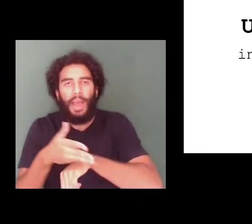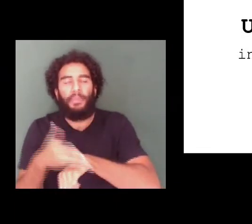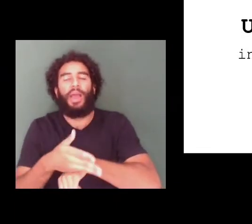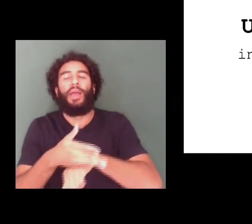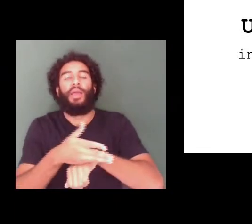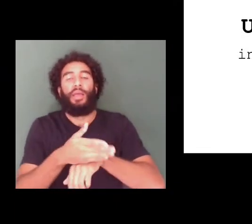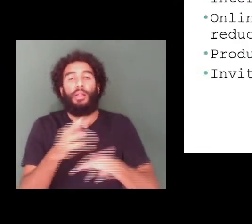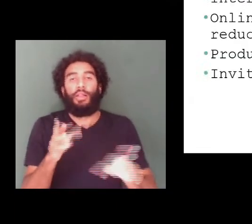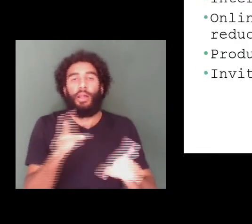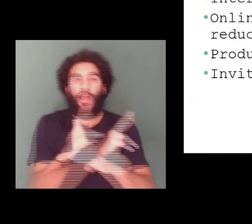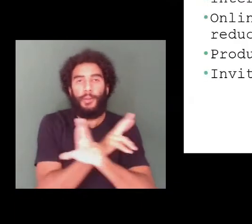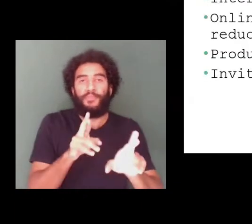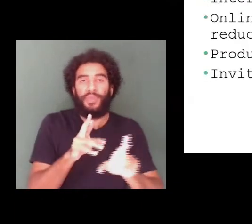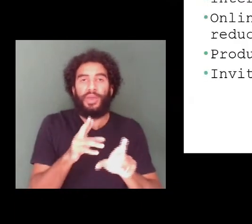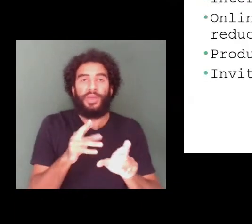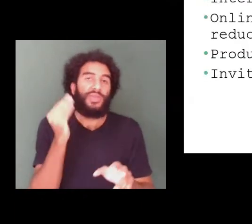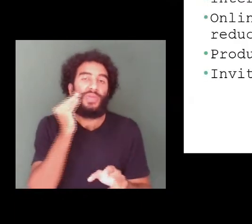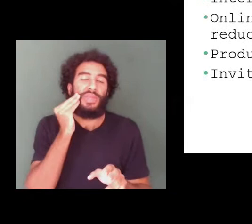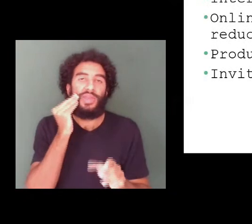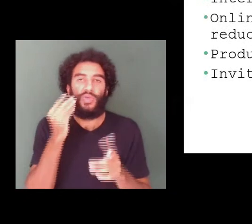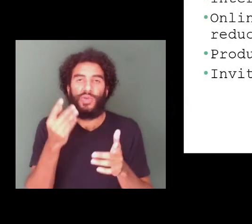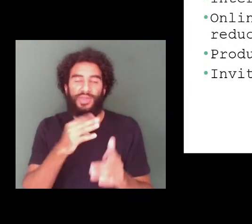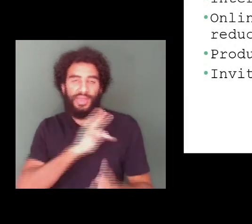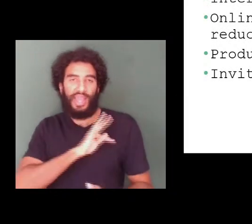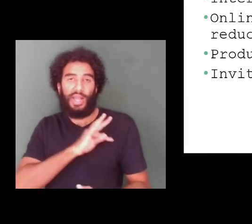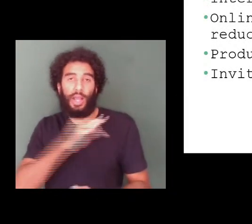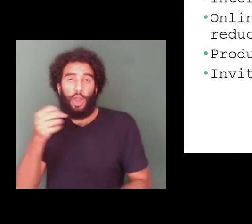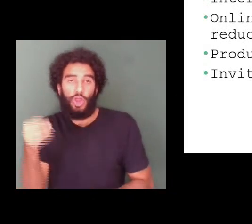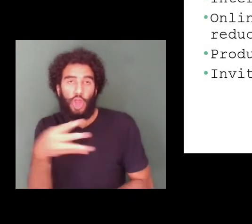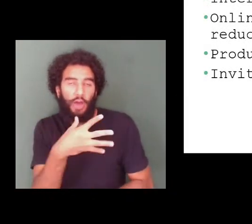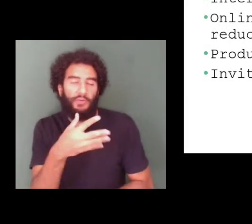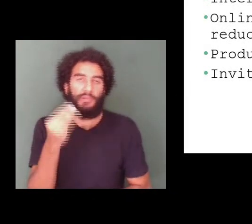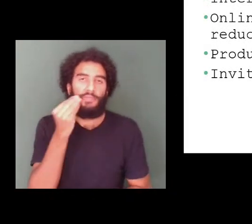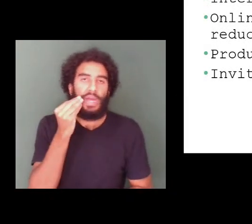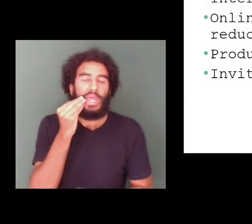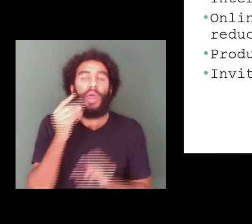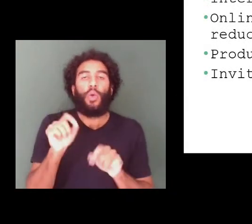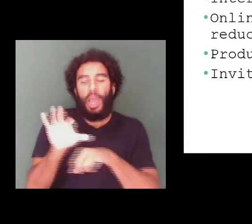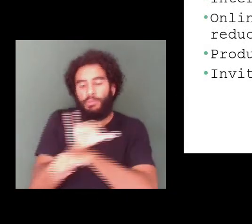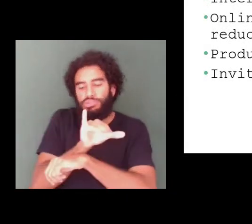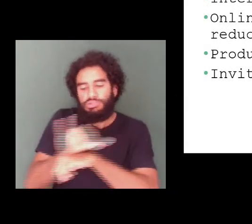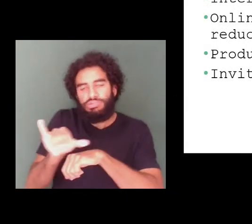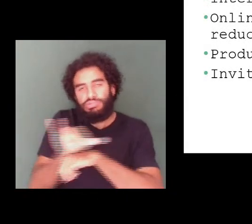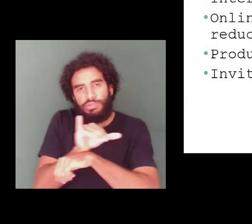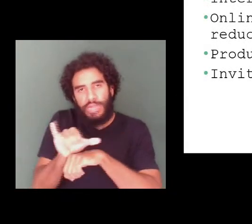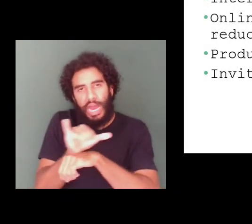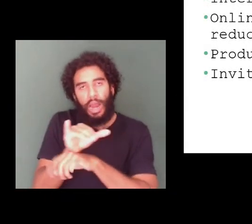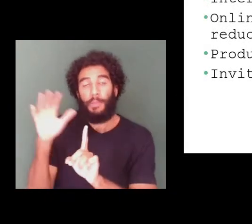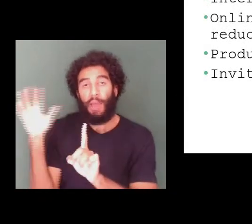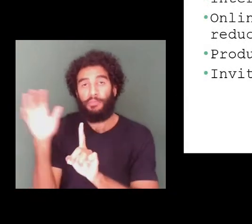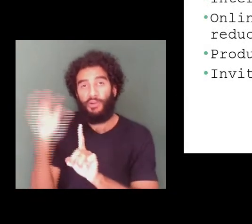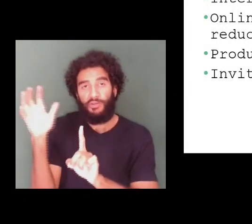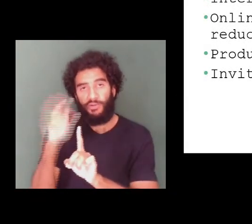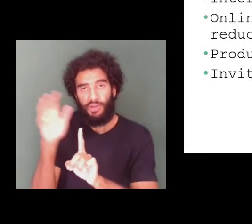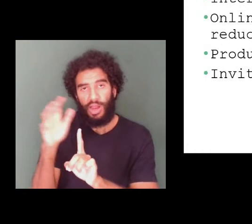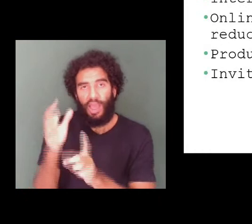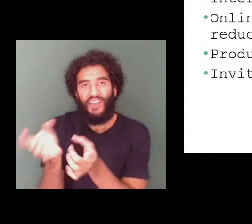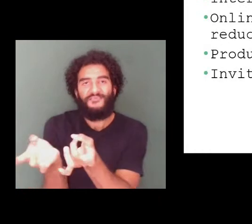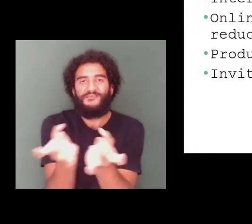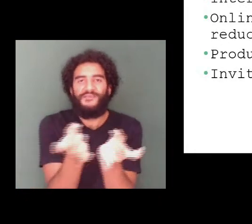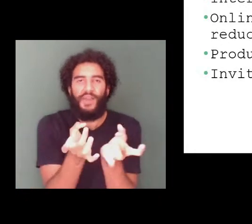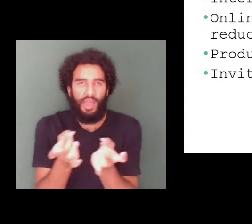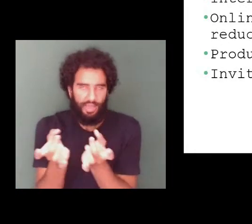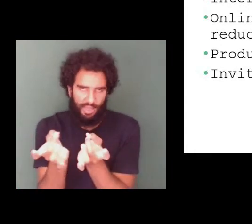these into sales immediately. To some degree, this is the same kind of thing that we've seen for a long time in traditional marketing